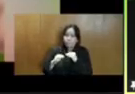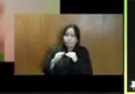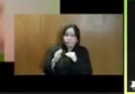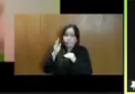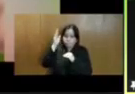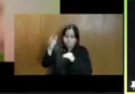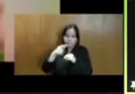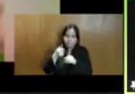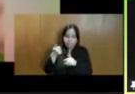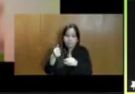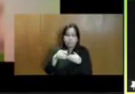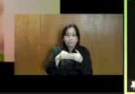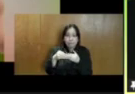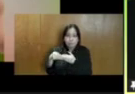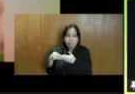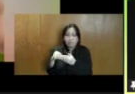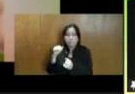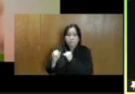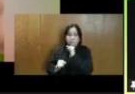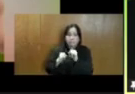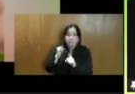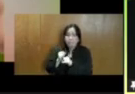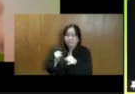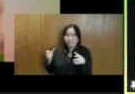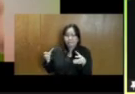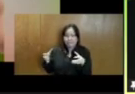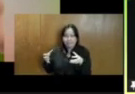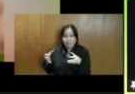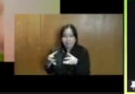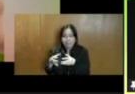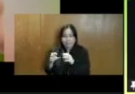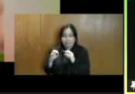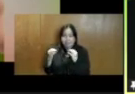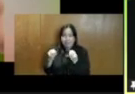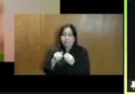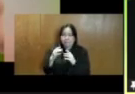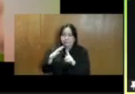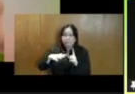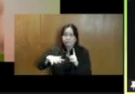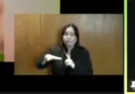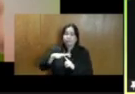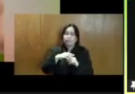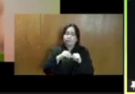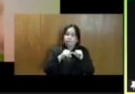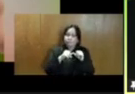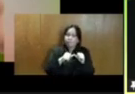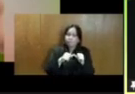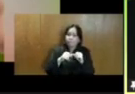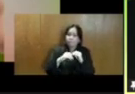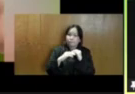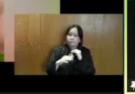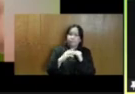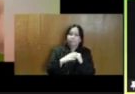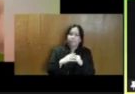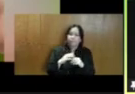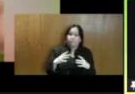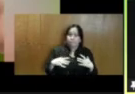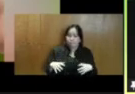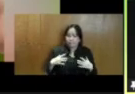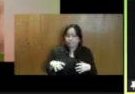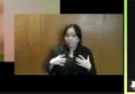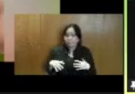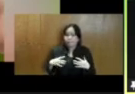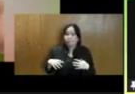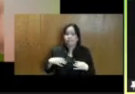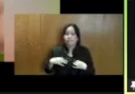leads an international labor organization project on environmental sustainability in the textile and garment sector in